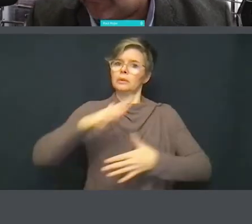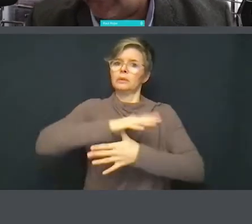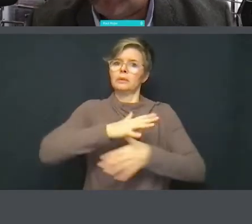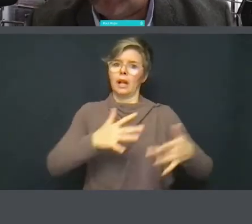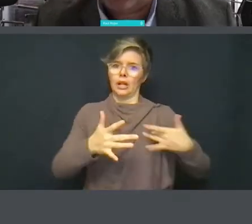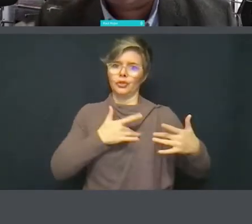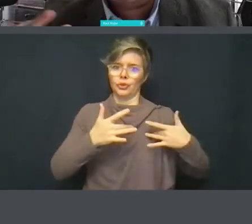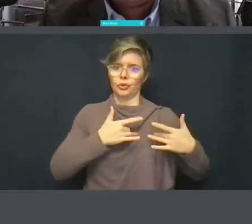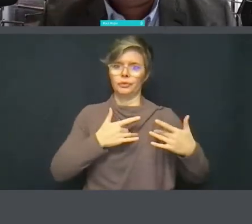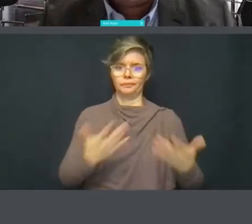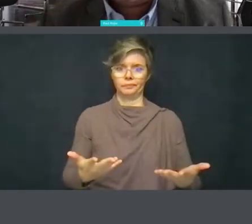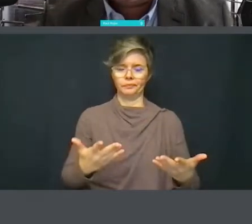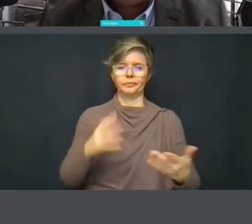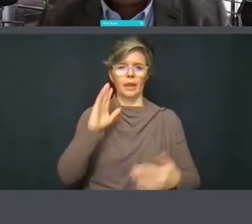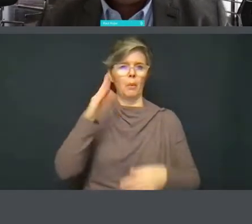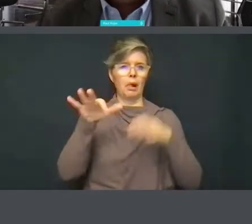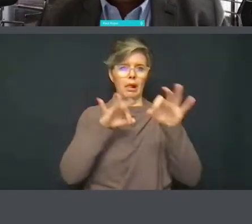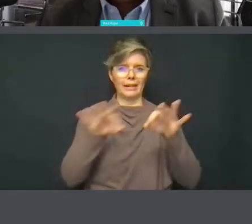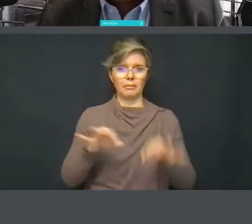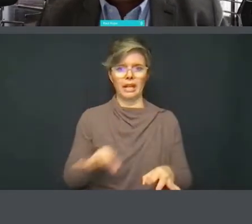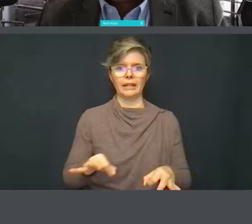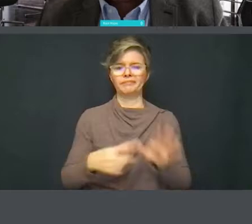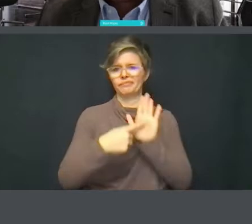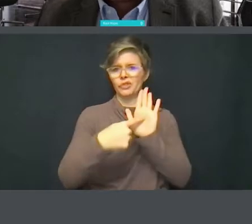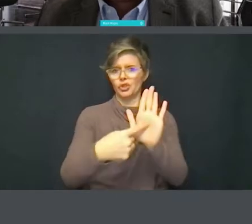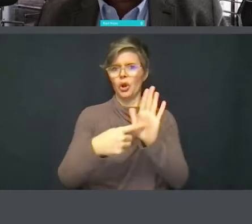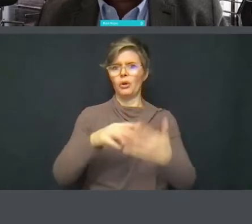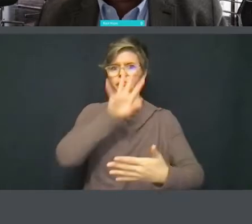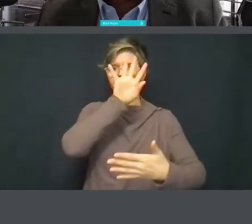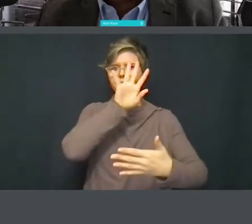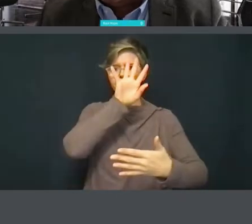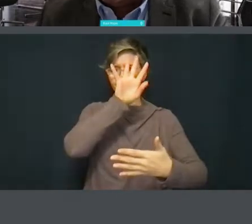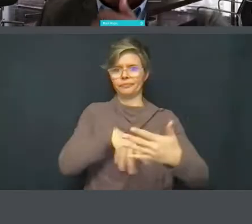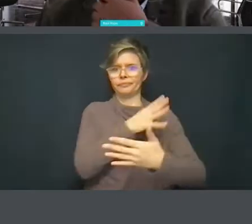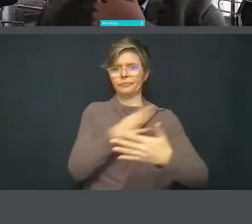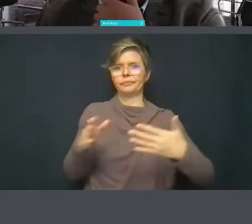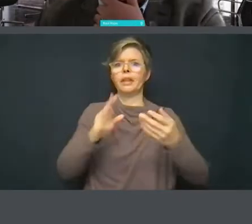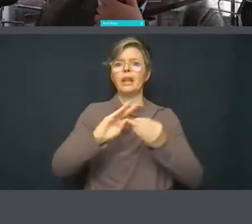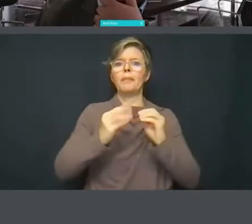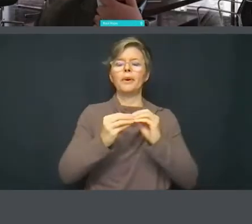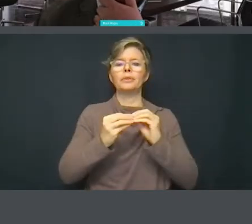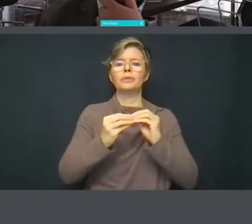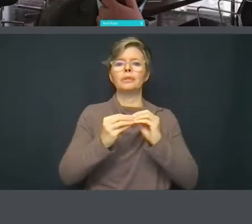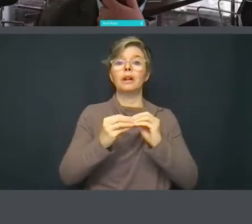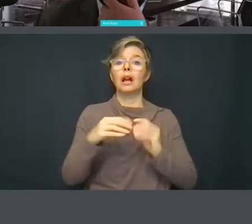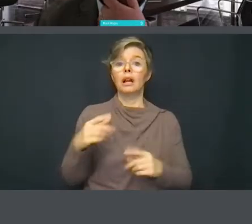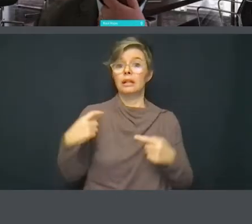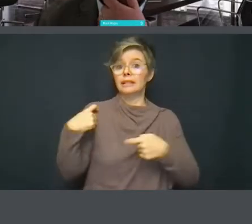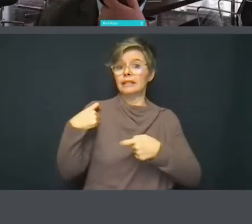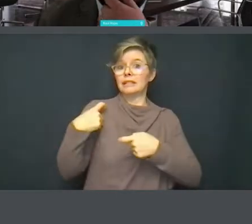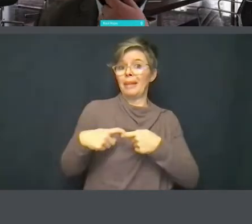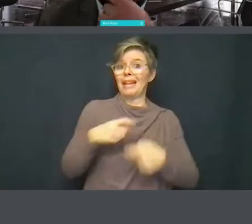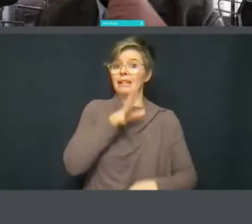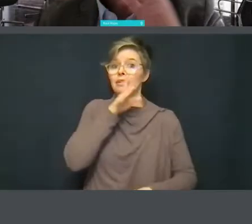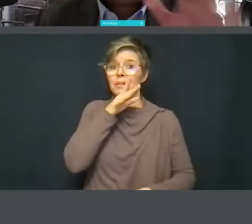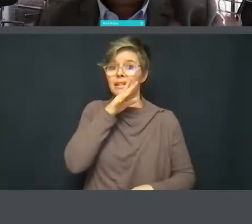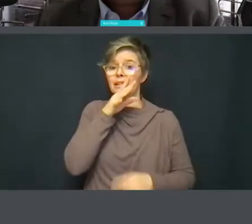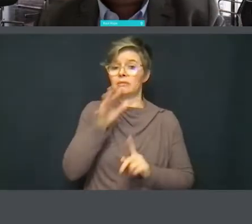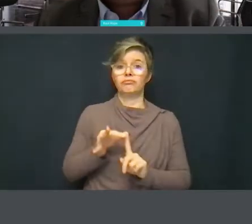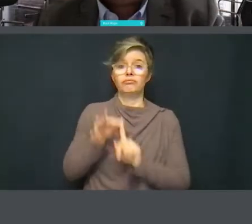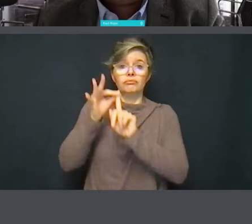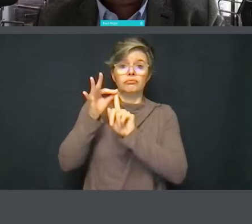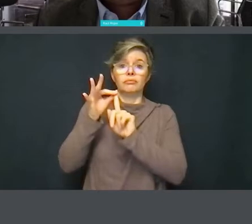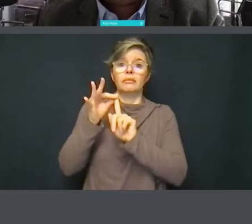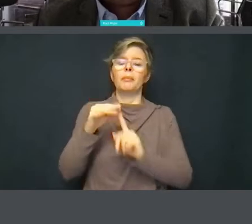right? However, there's not just Spanish speaking, right? We can see here's